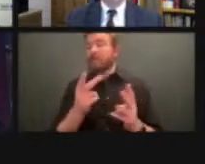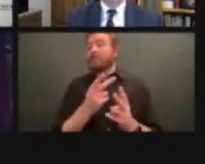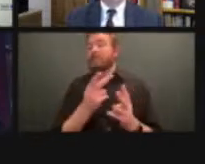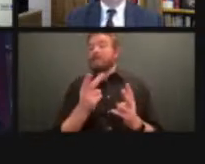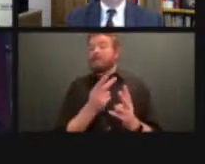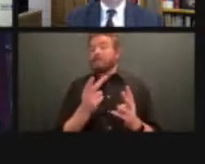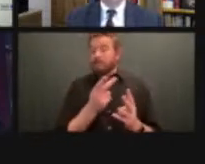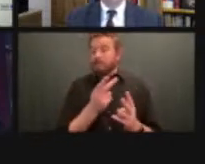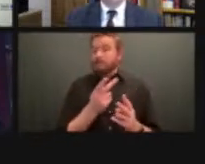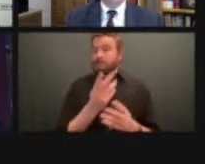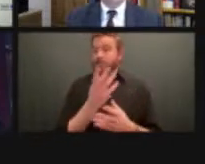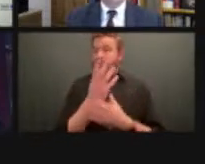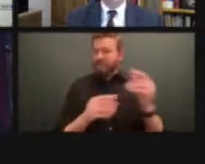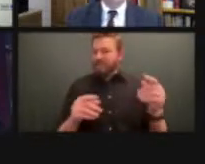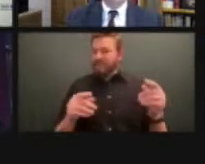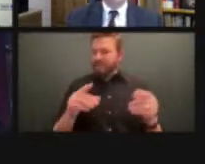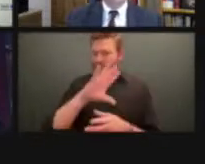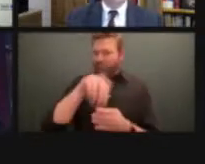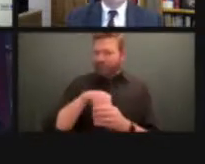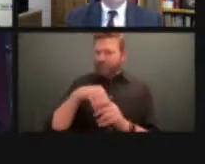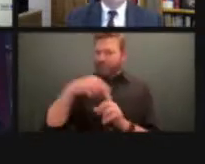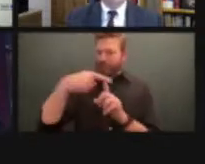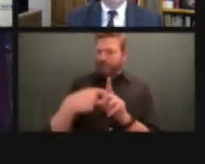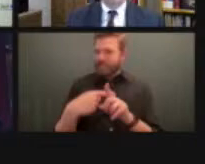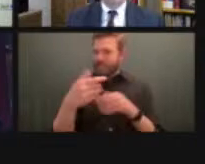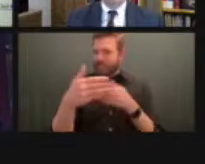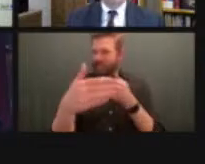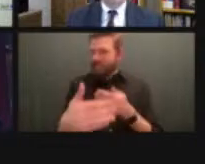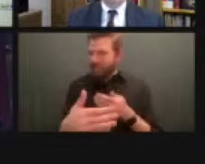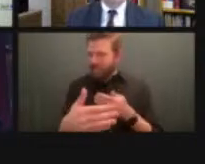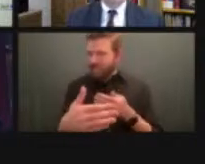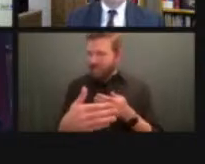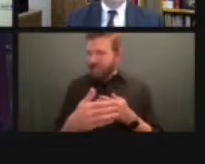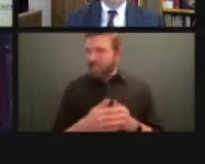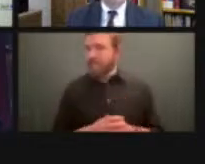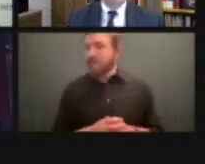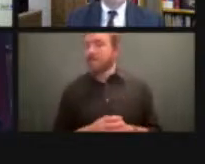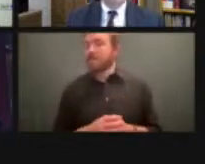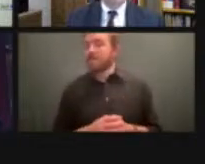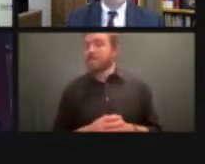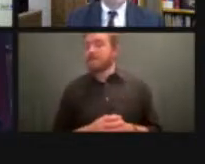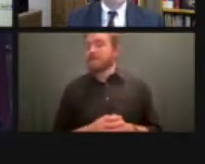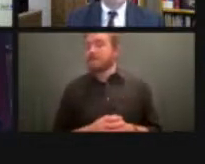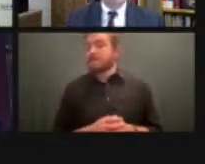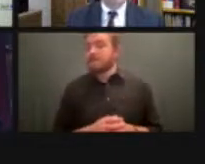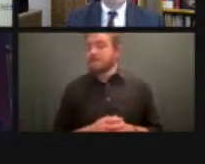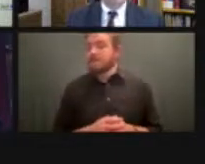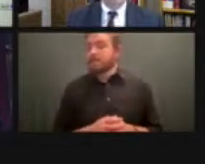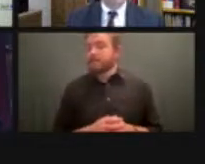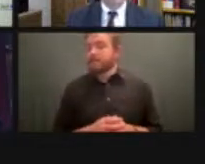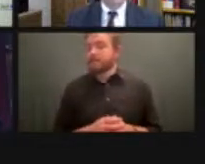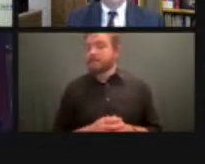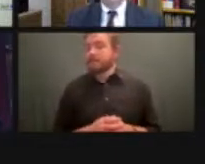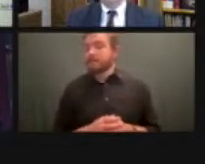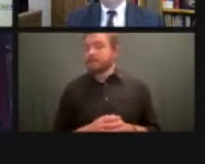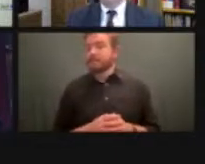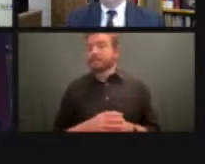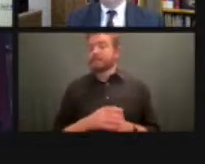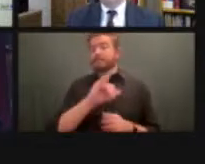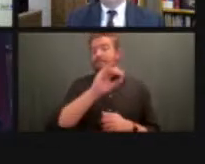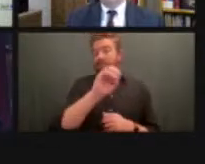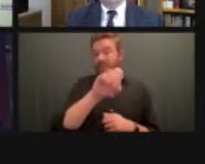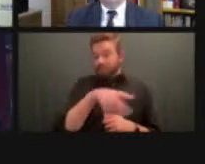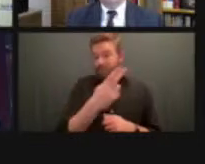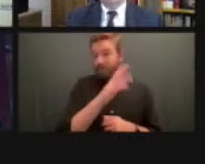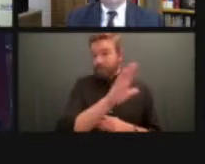Joseph's wife, Madeline, with him on the right, and that's Charles's mom, passed away last September. She had COVID early